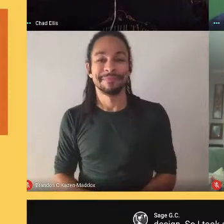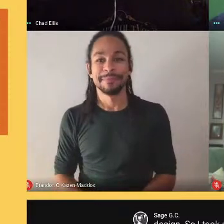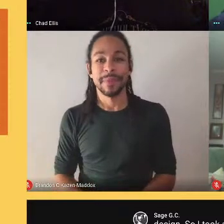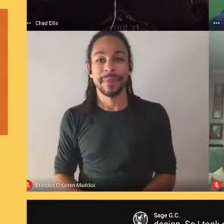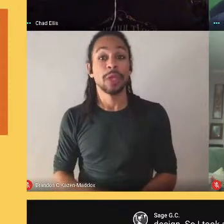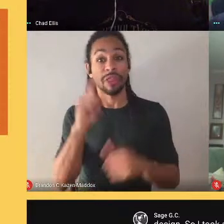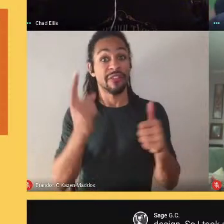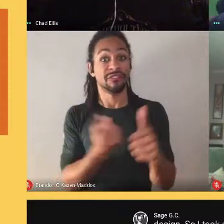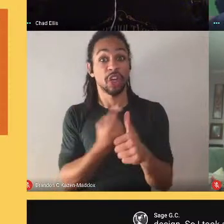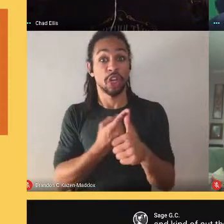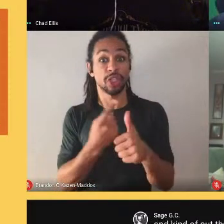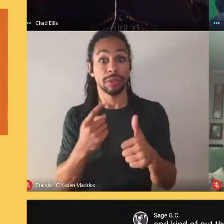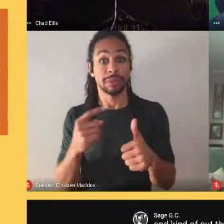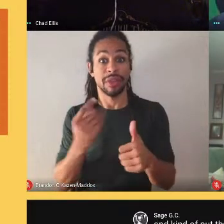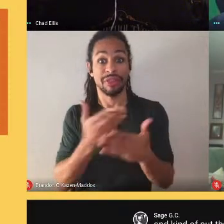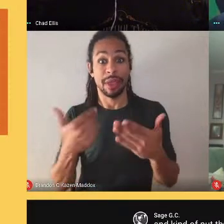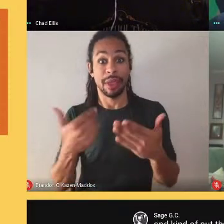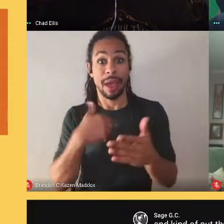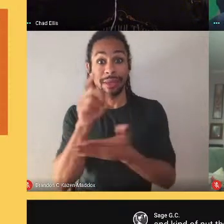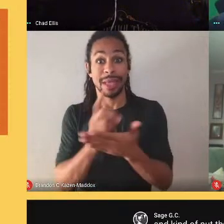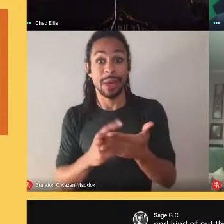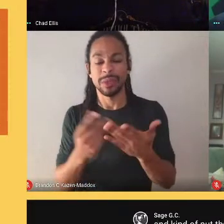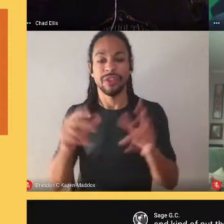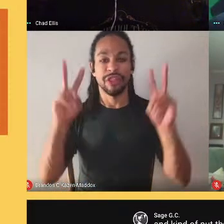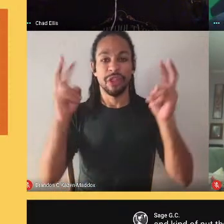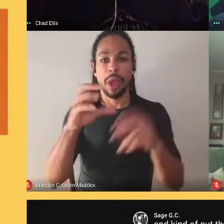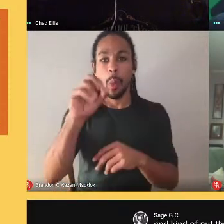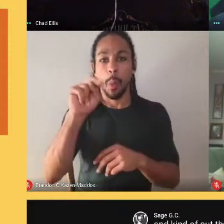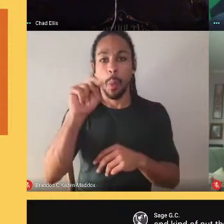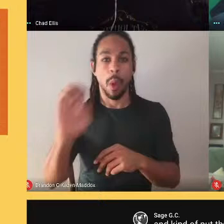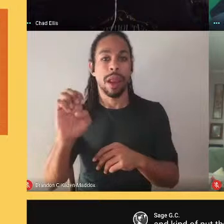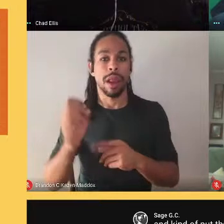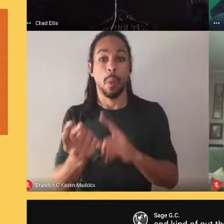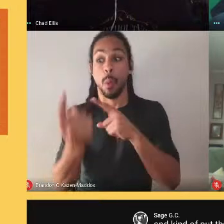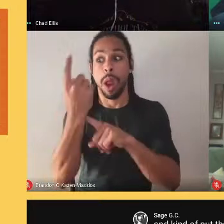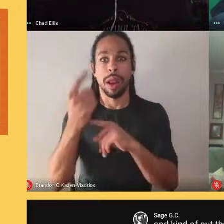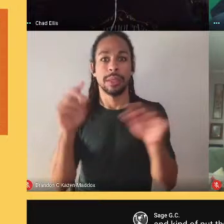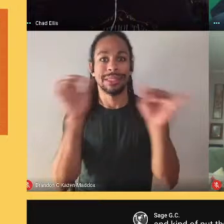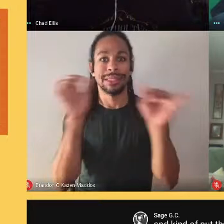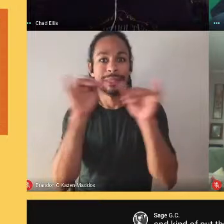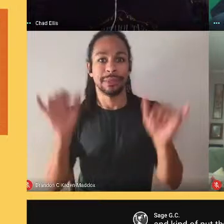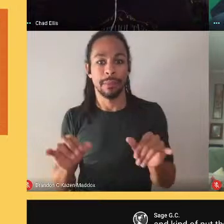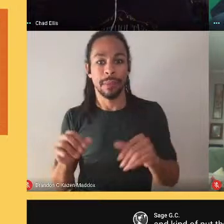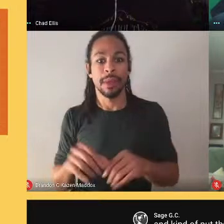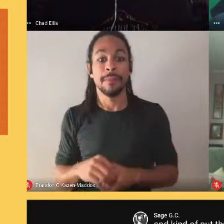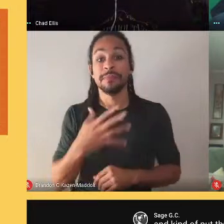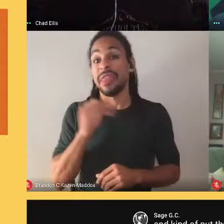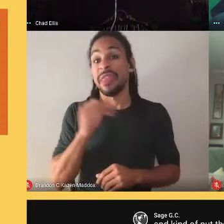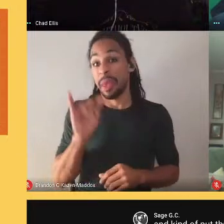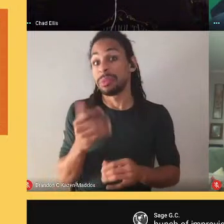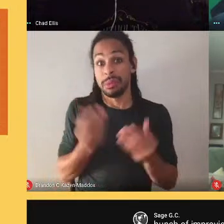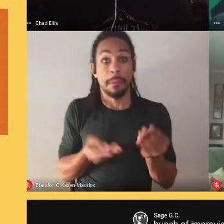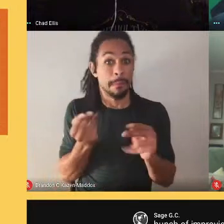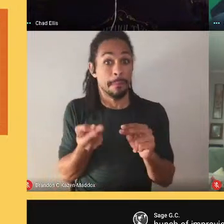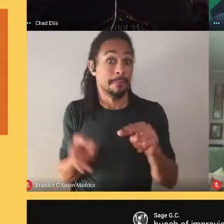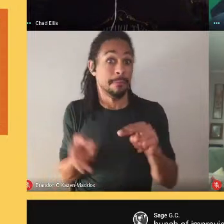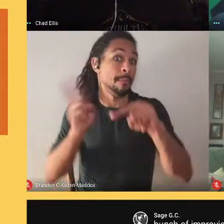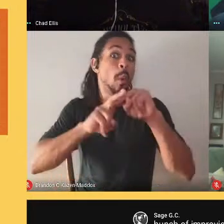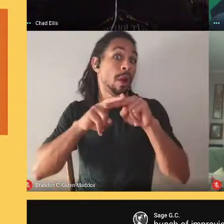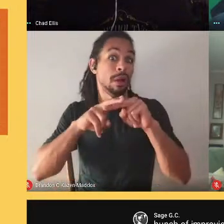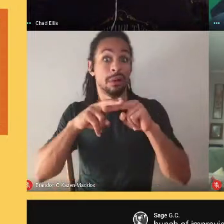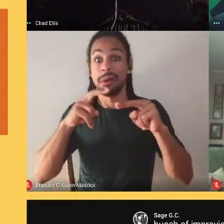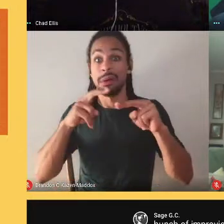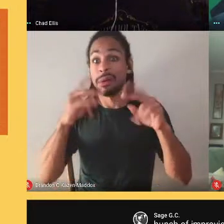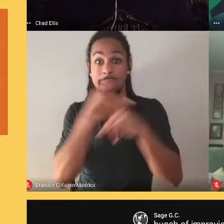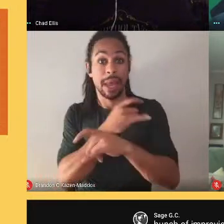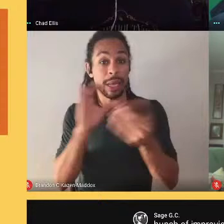already feel like was a little more complicated than everything else that has come since. It seems that the more rules that I